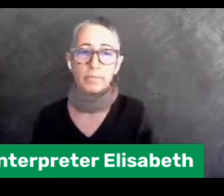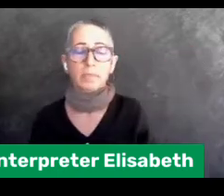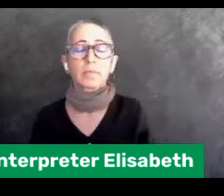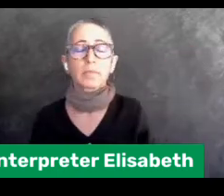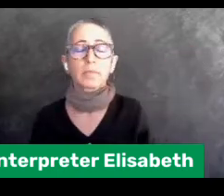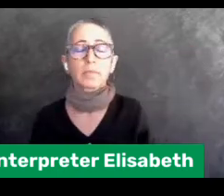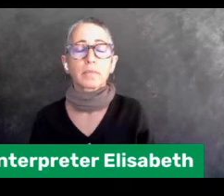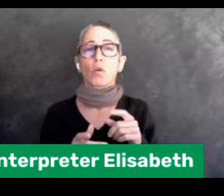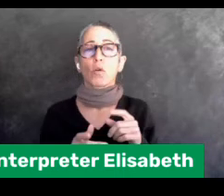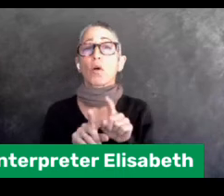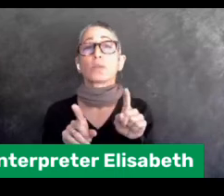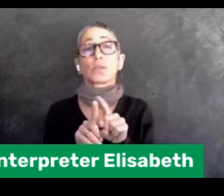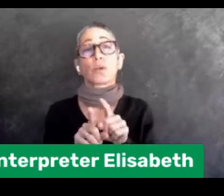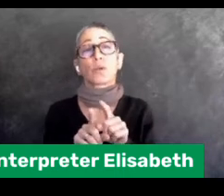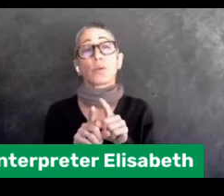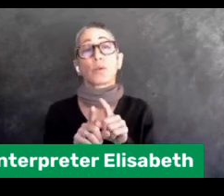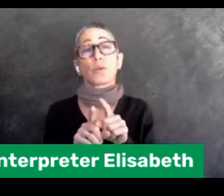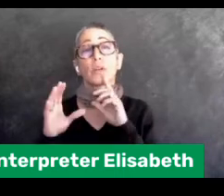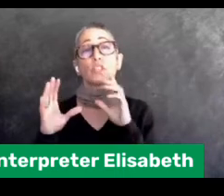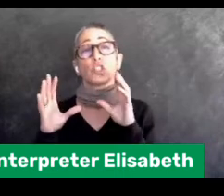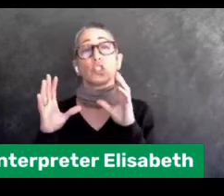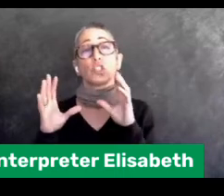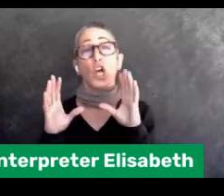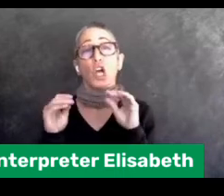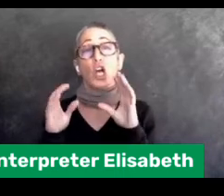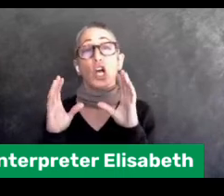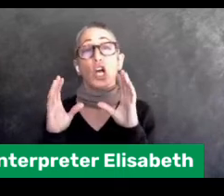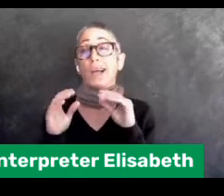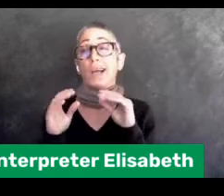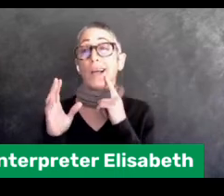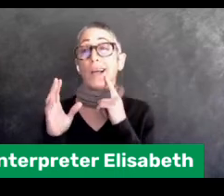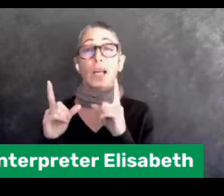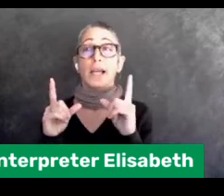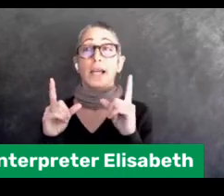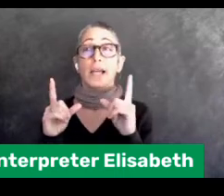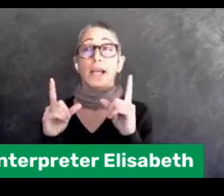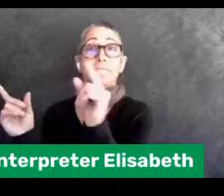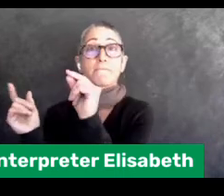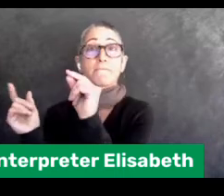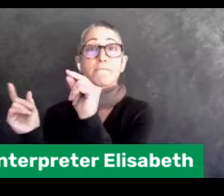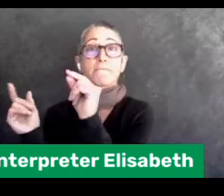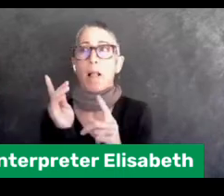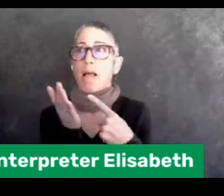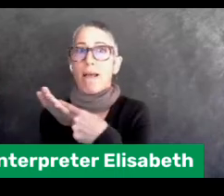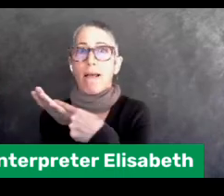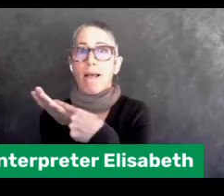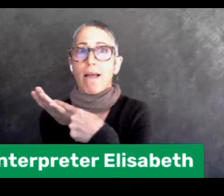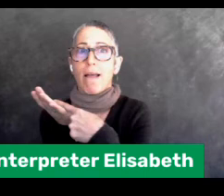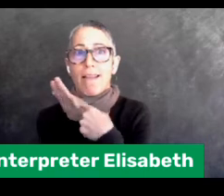word of mouth. It's the best way to really get to know your neighbors and how you can best support them. Nothing beats it.